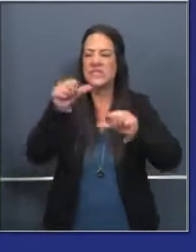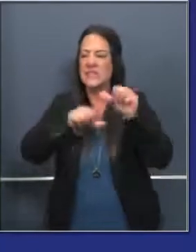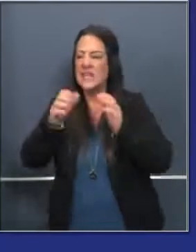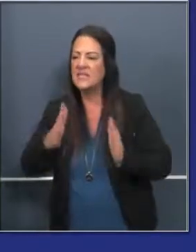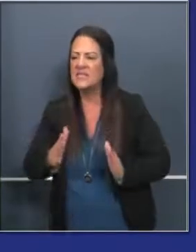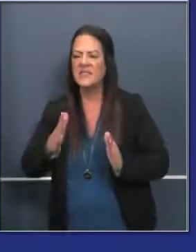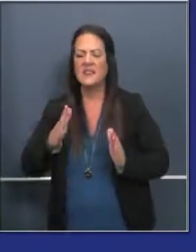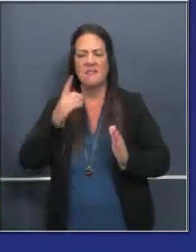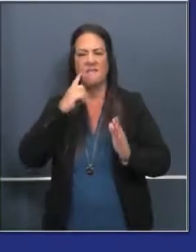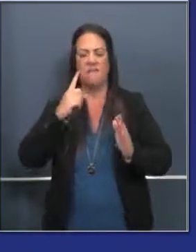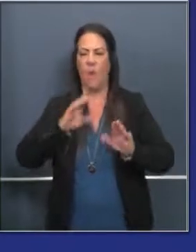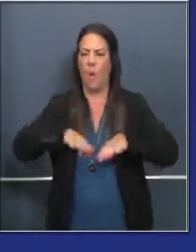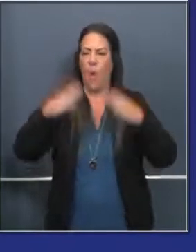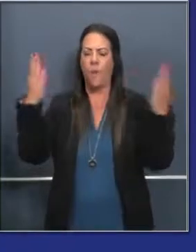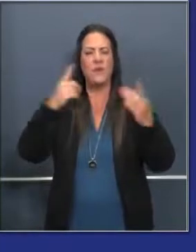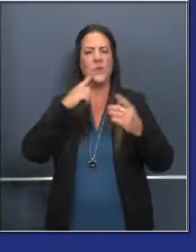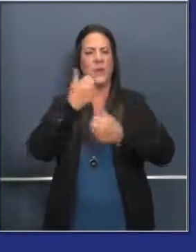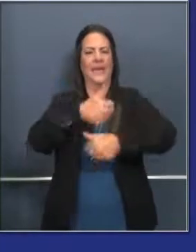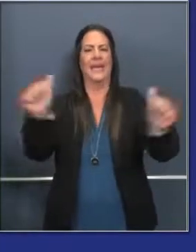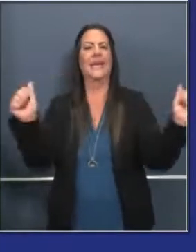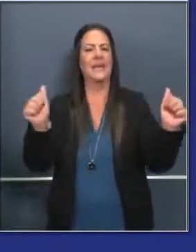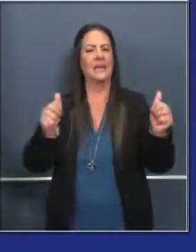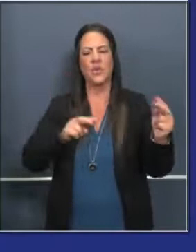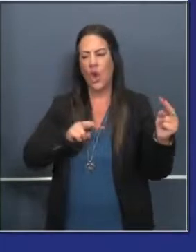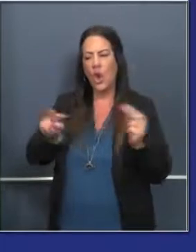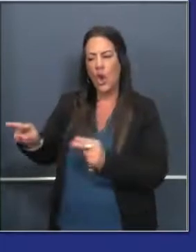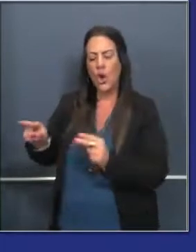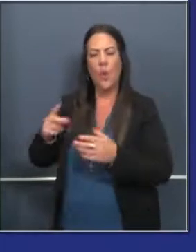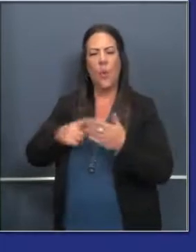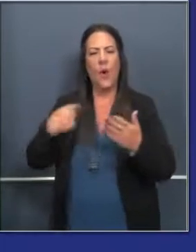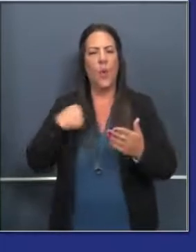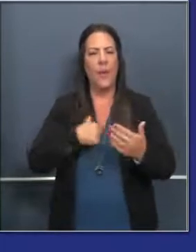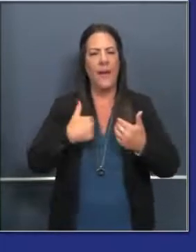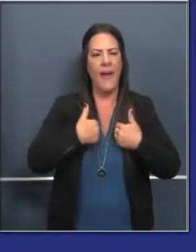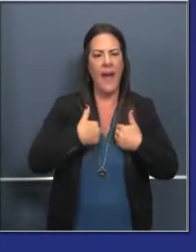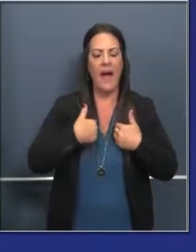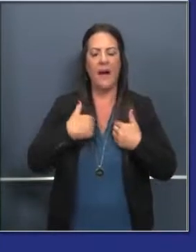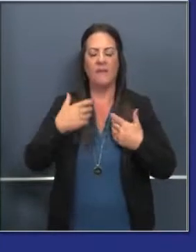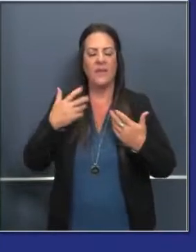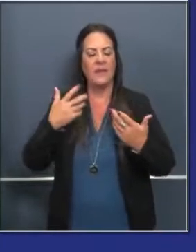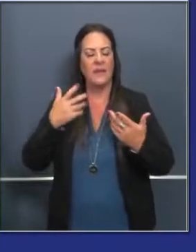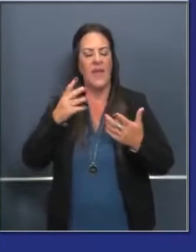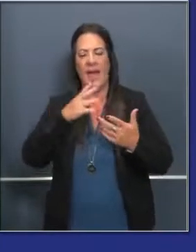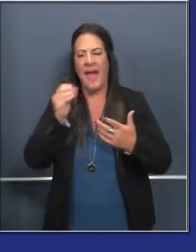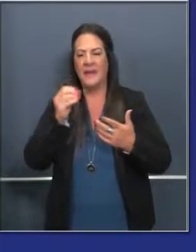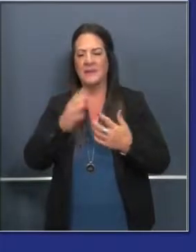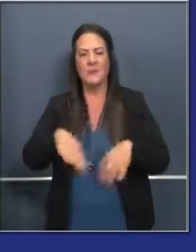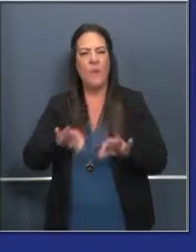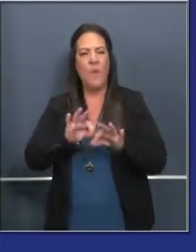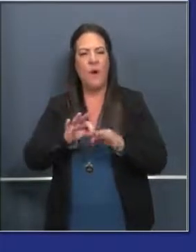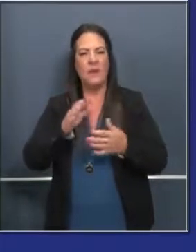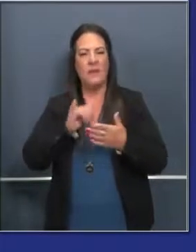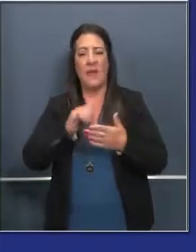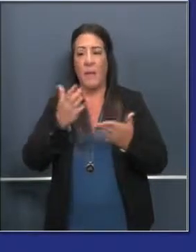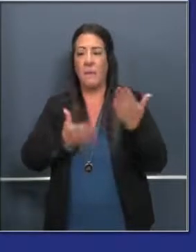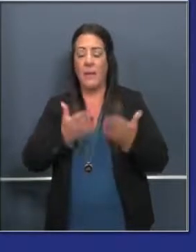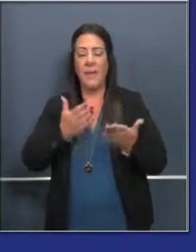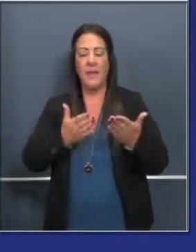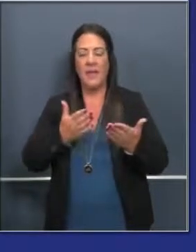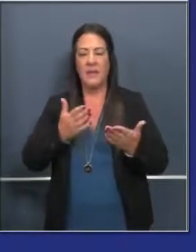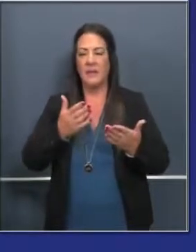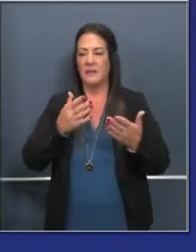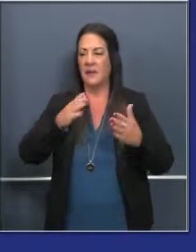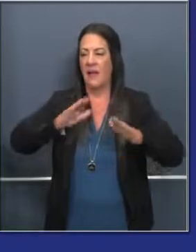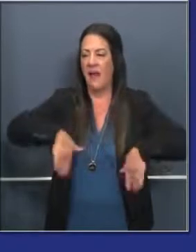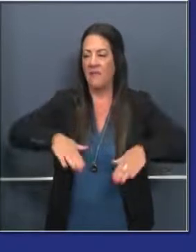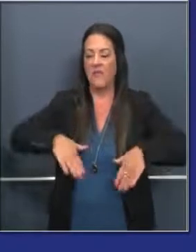Nobel laureates and our partners across the spectrum, including, again, citizens that just have an expertise that hasn't been tapped,